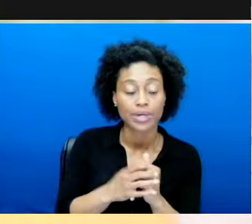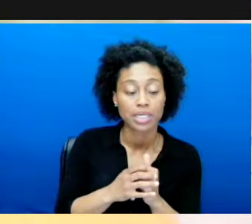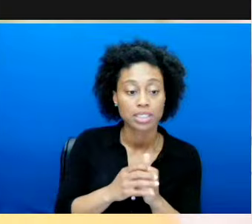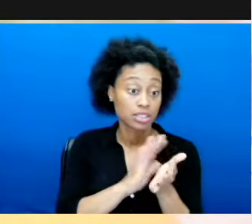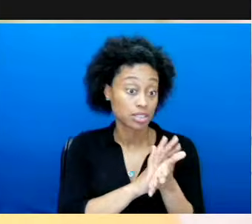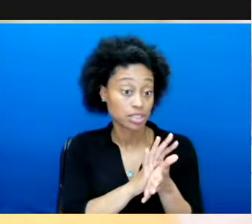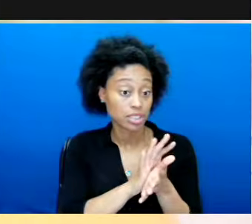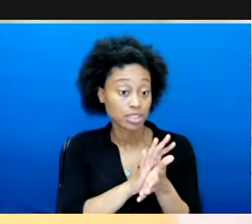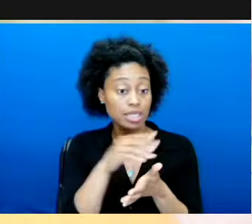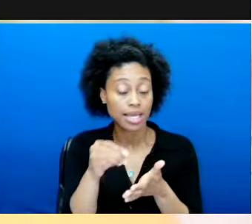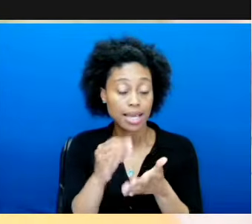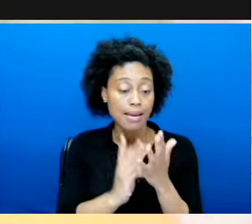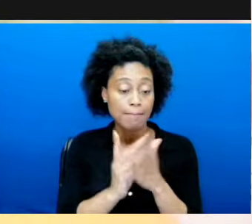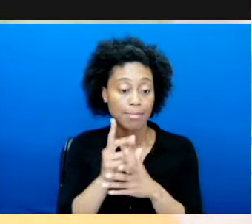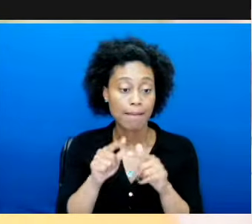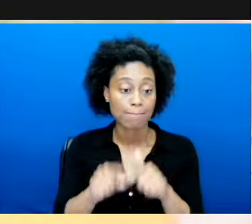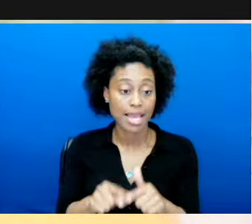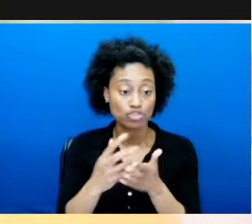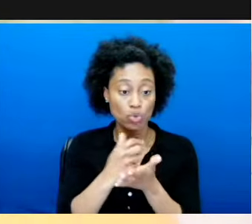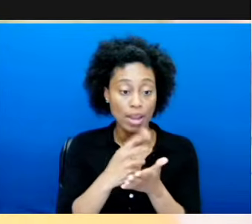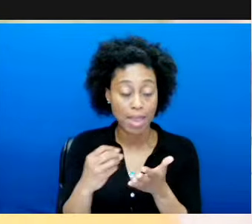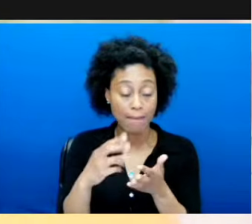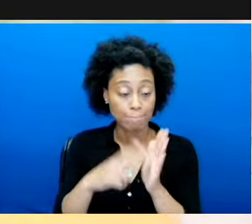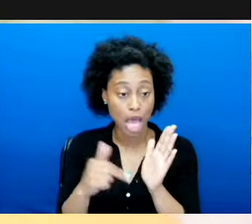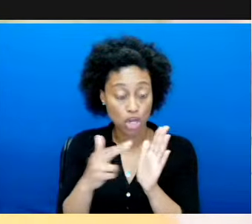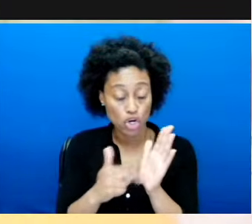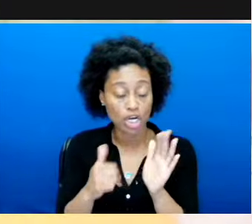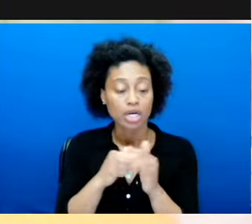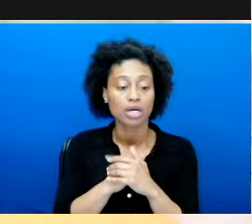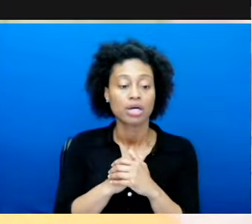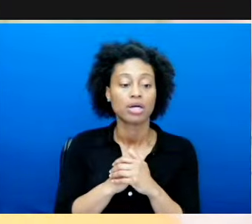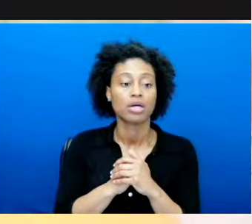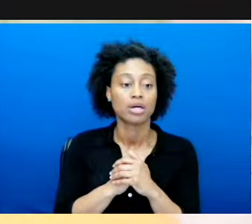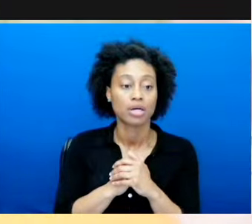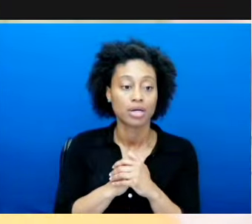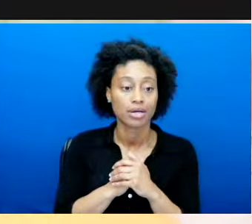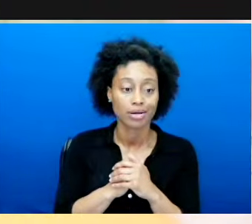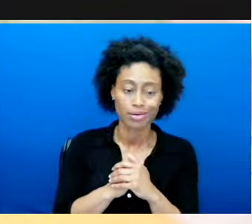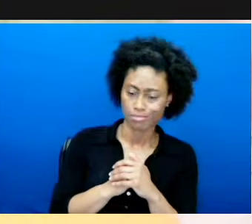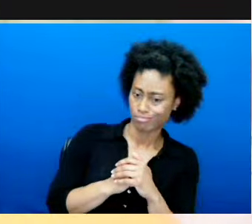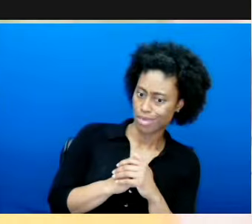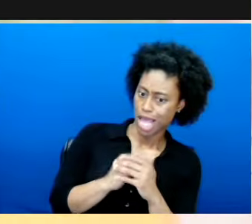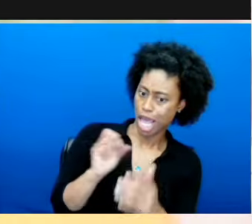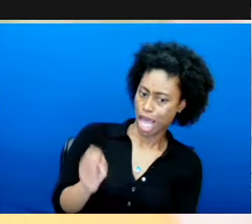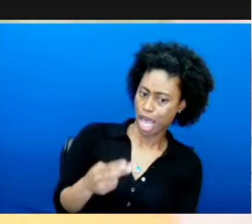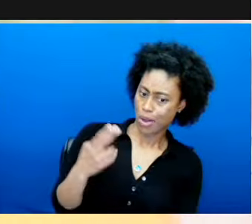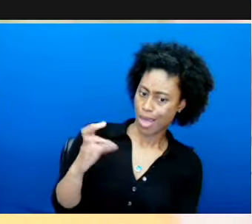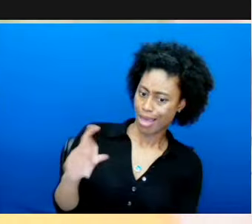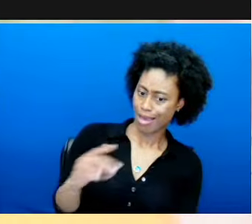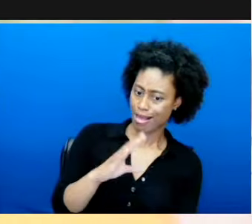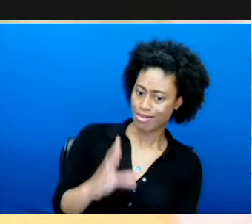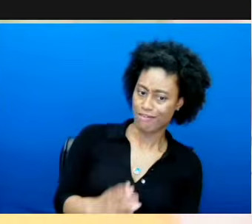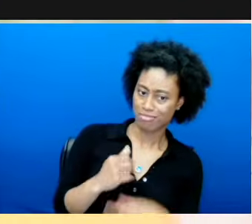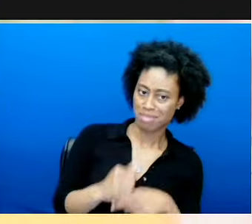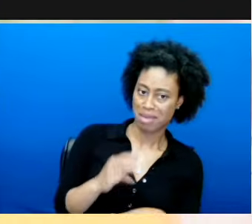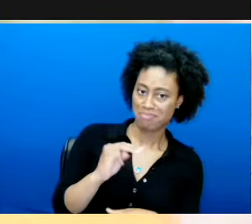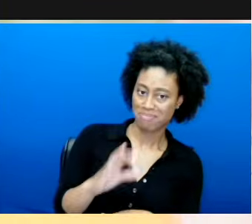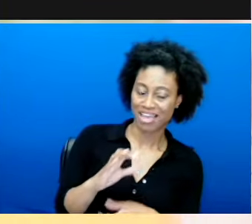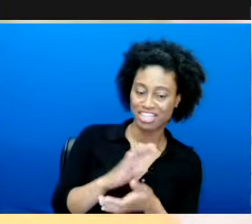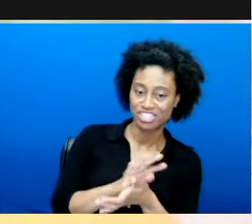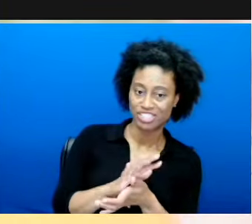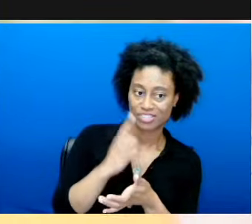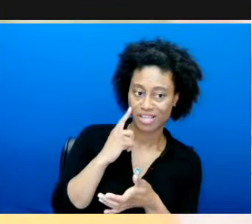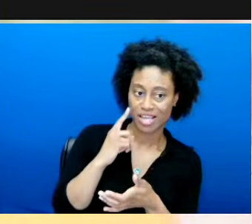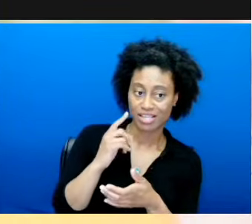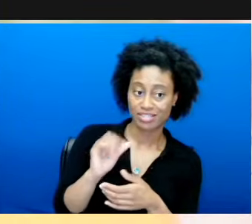cheese, and plant-based cream and butter. Oh heck, I've never made mac and cheese as a vegan for the